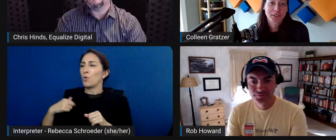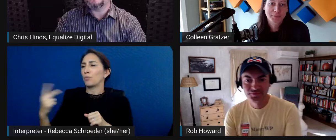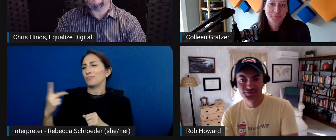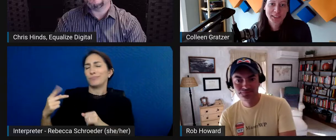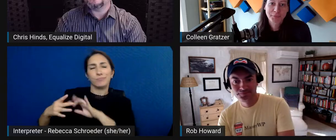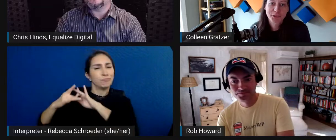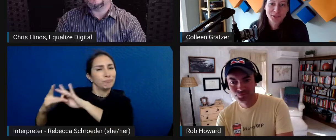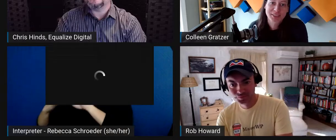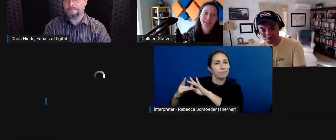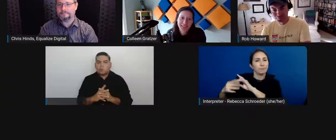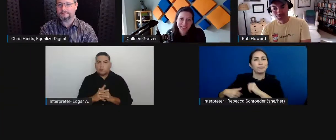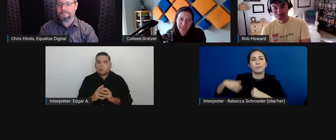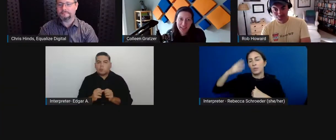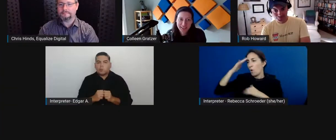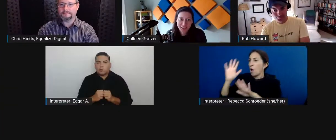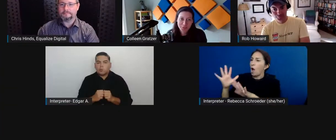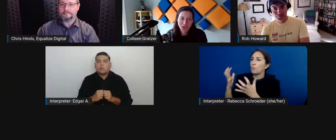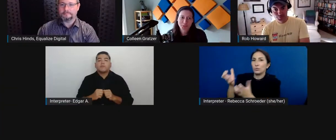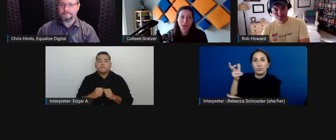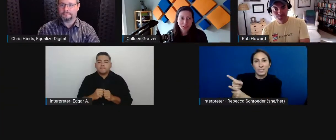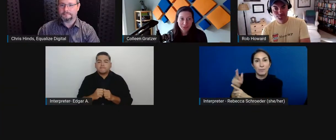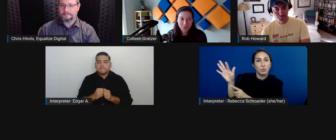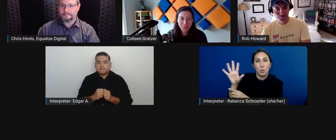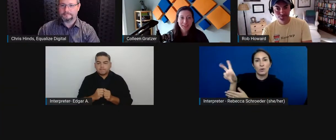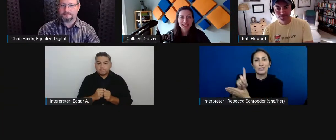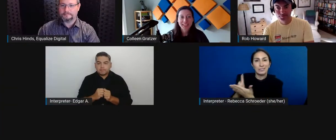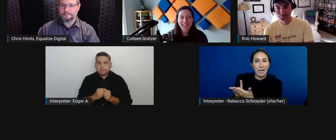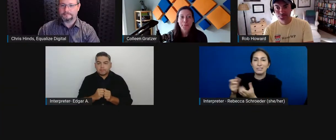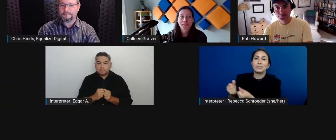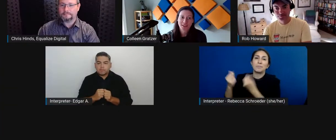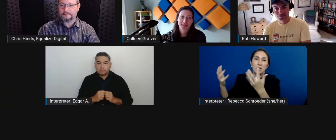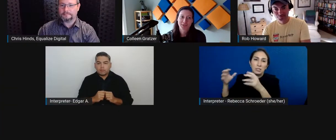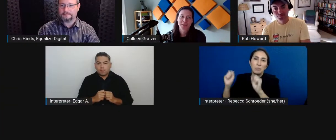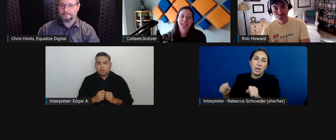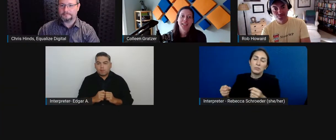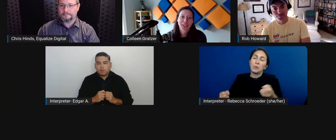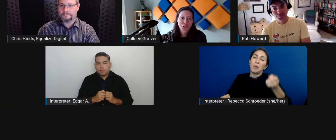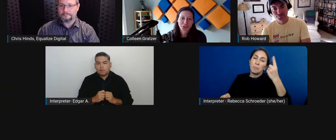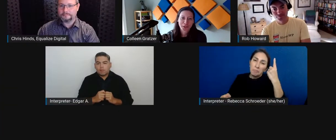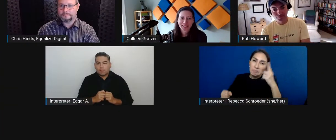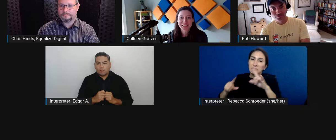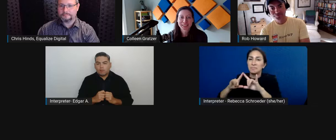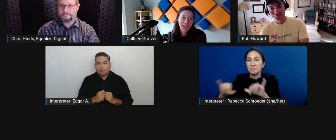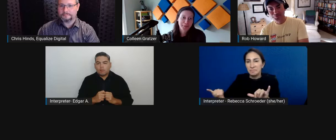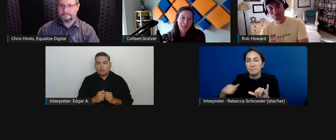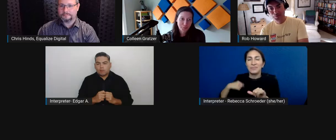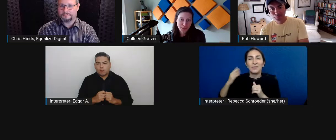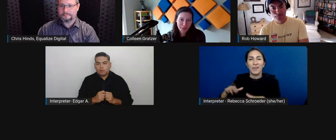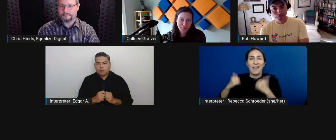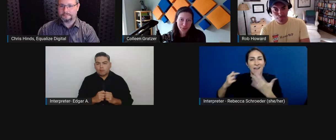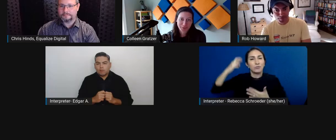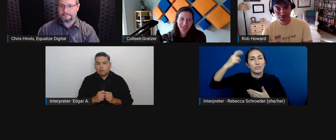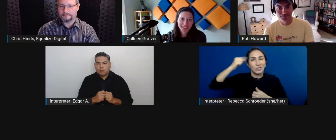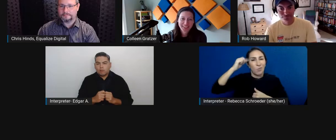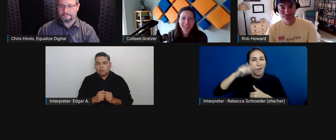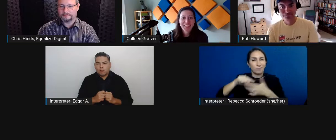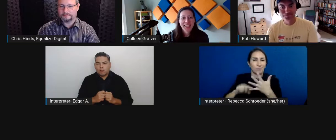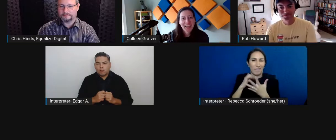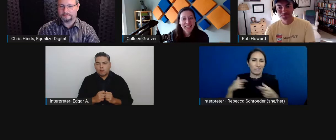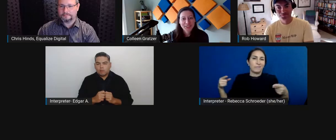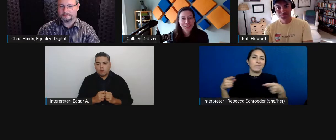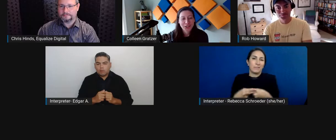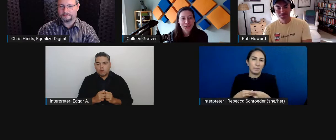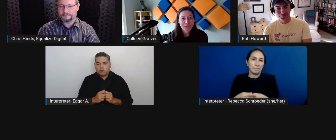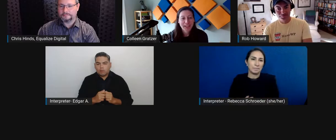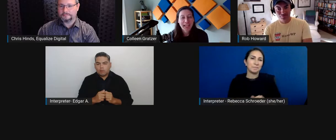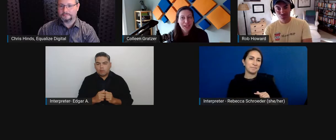I want to keep your design intact as much as possible, but at the same time, here's why this is going to be a problem.